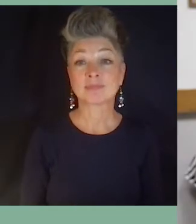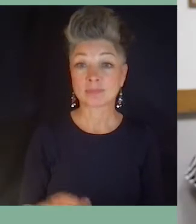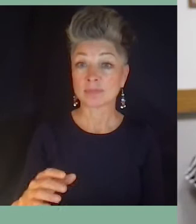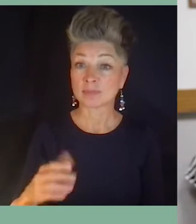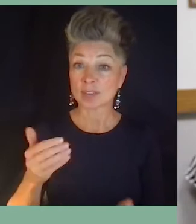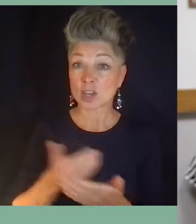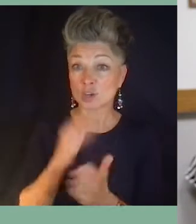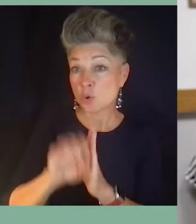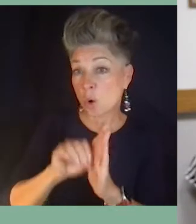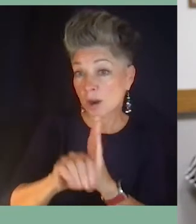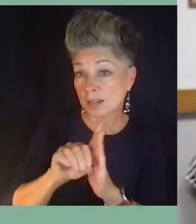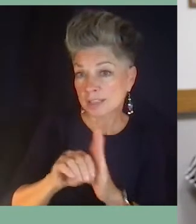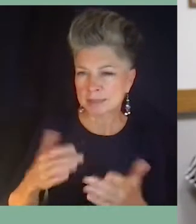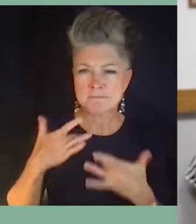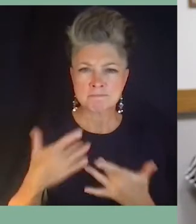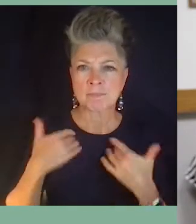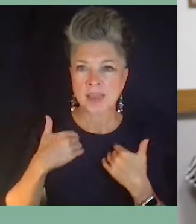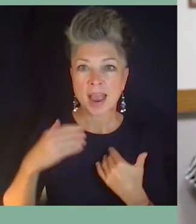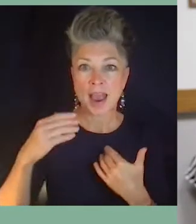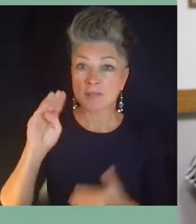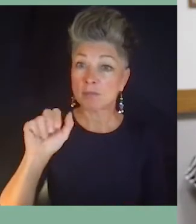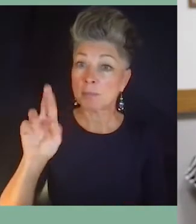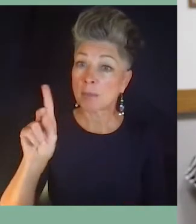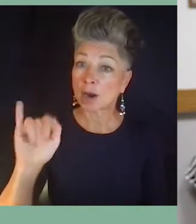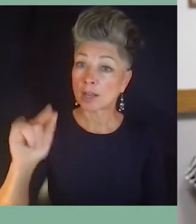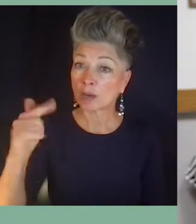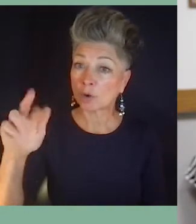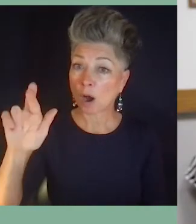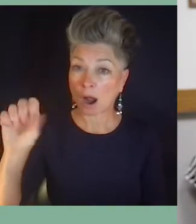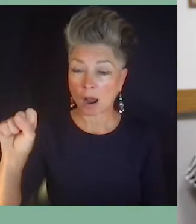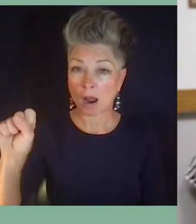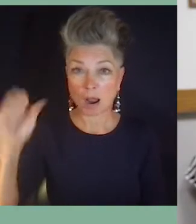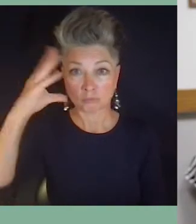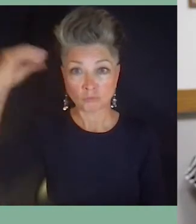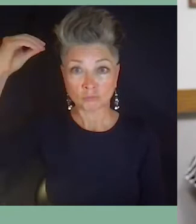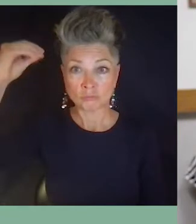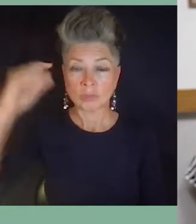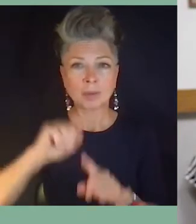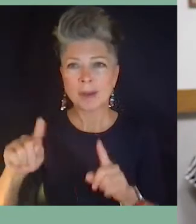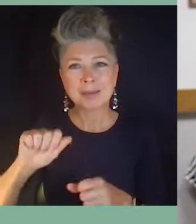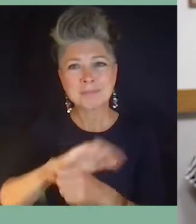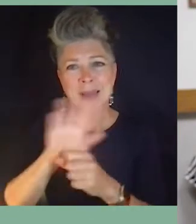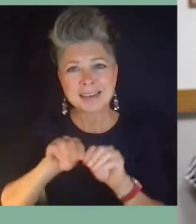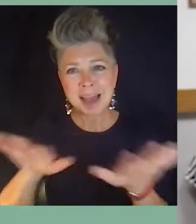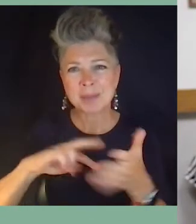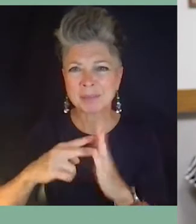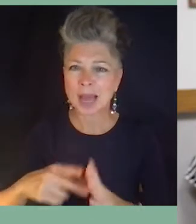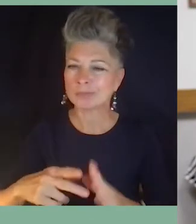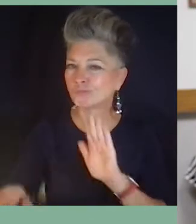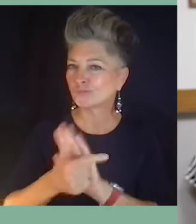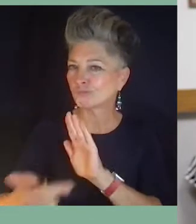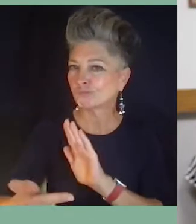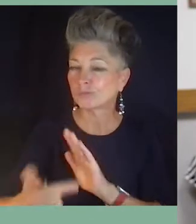In New Orleans, they usually have a Mardi Gras, but due to the pandemic, they couldn't do that, so they had a Yardi Gras, where